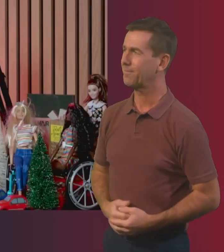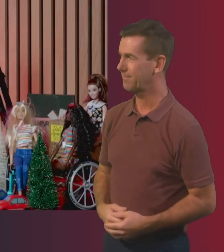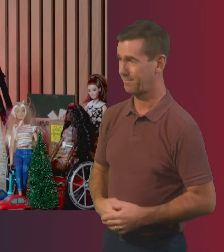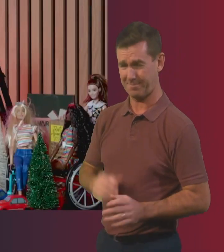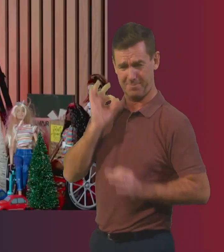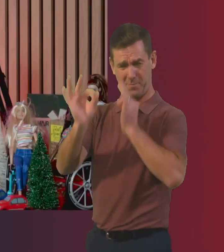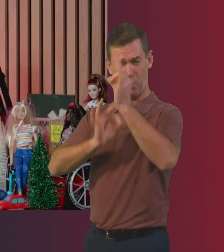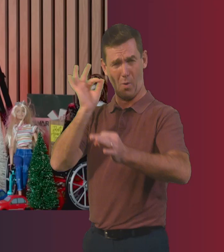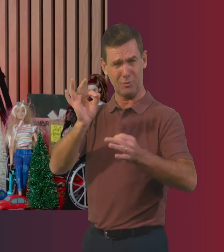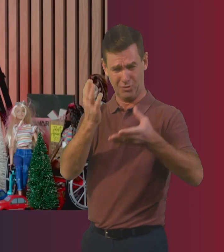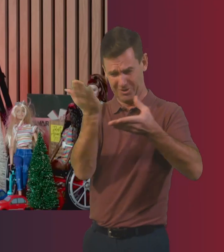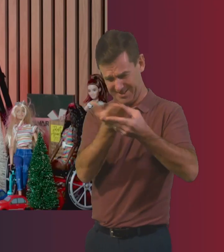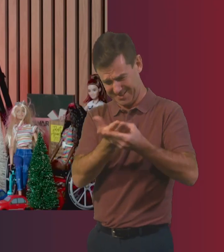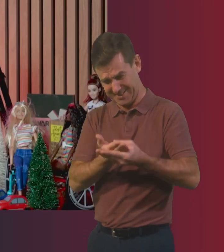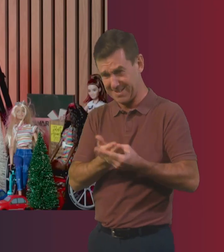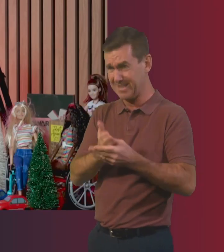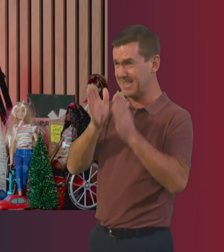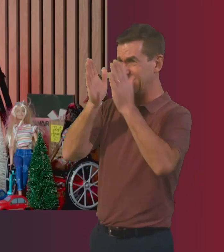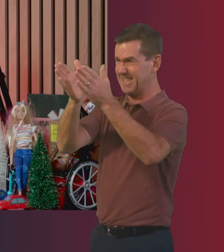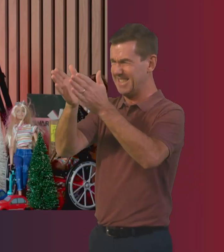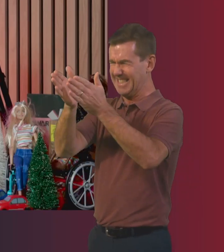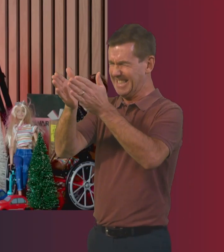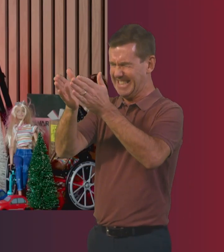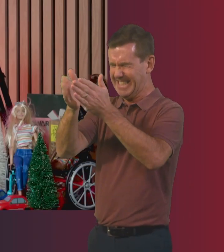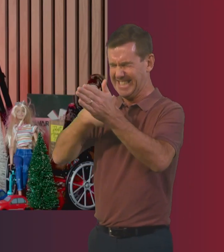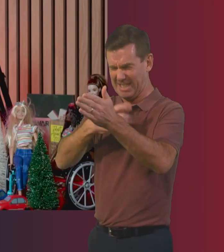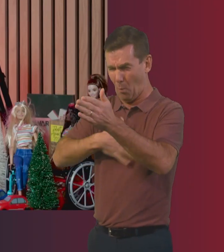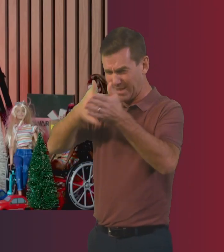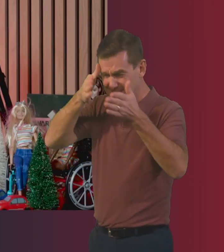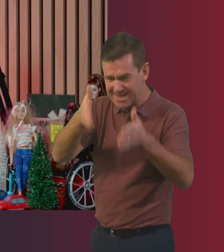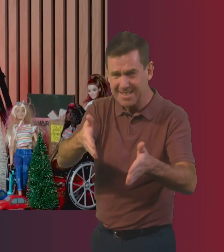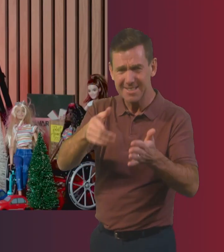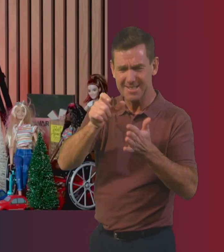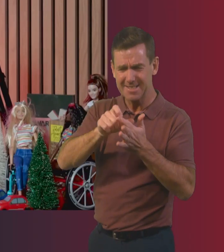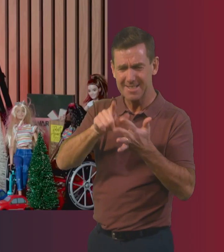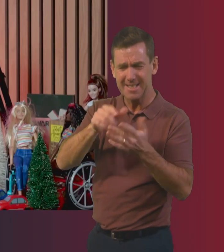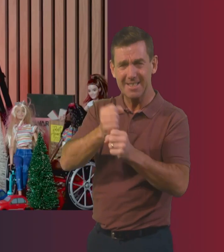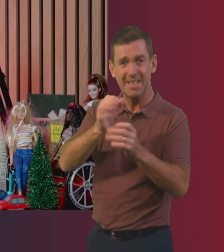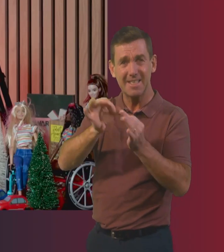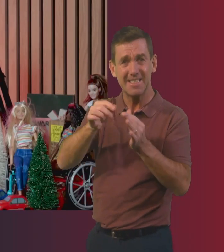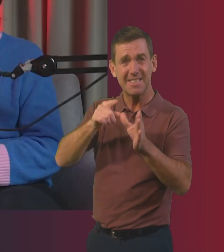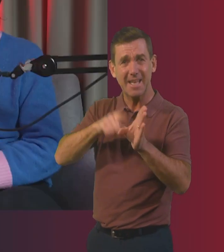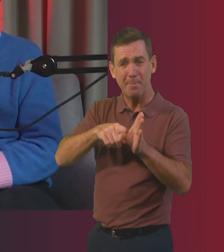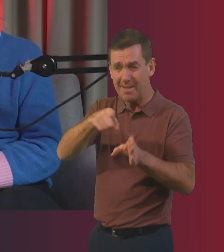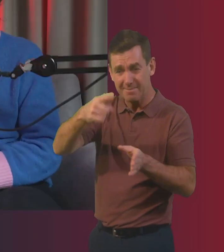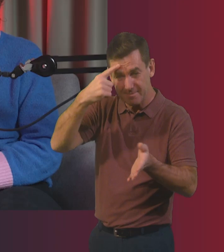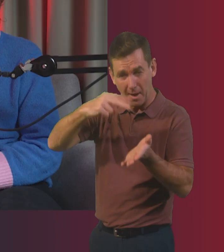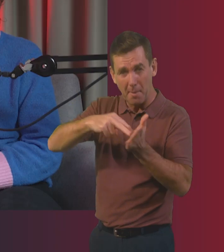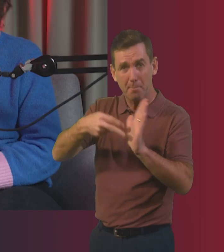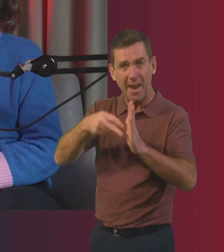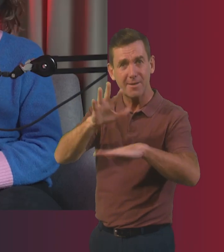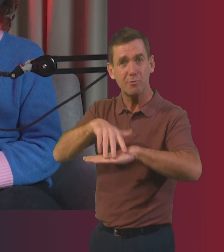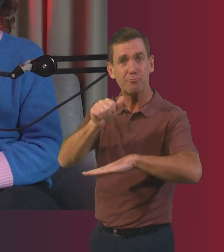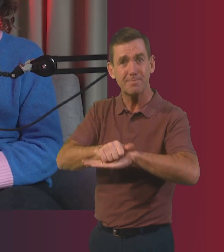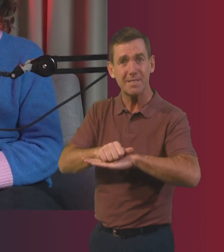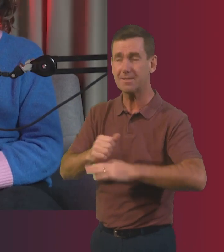questions to ask you, but I just feel like I want to talk to Digby a little bit. I mean, what is Digby planning for Christmas? What's Digby planning for